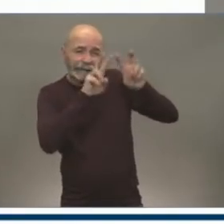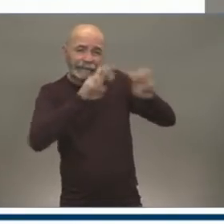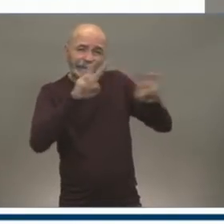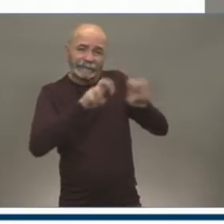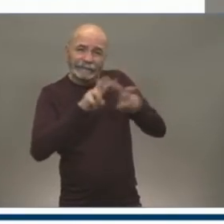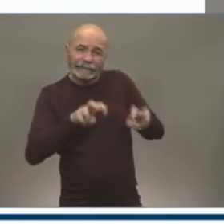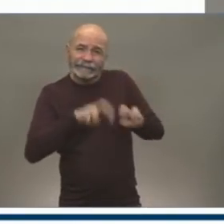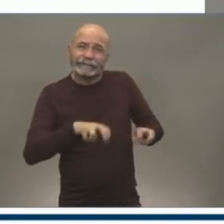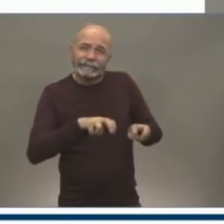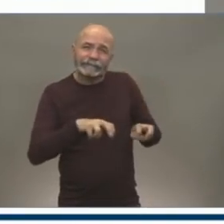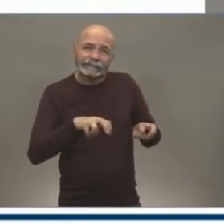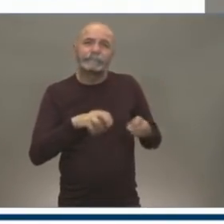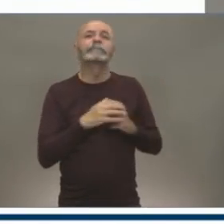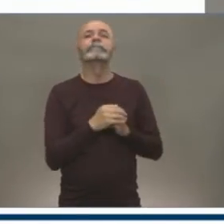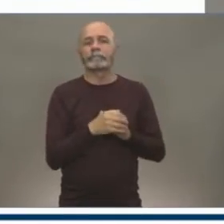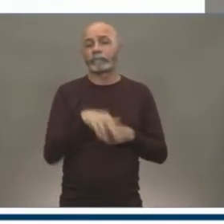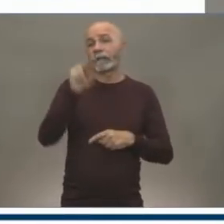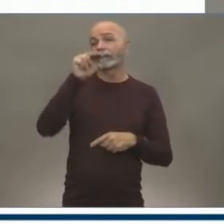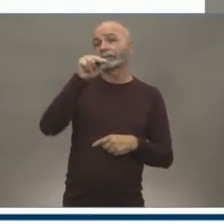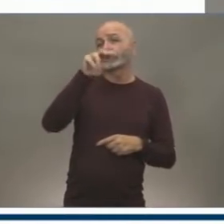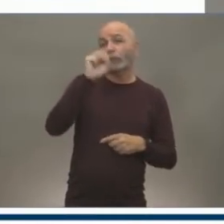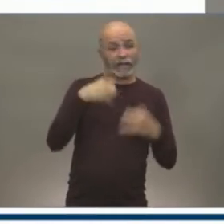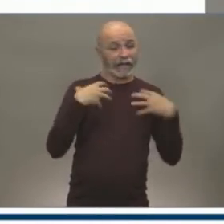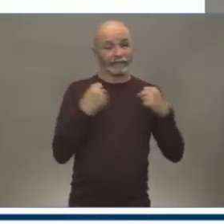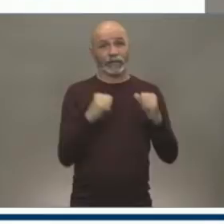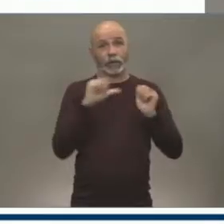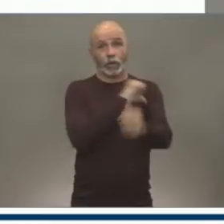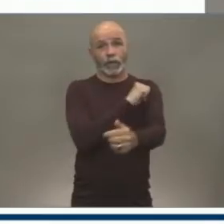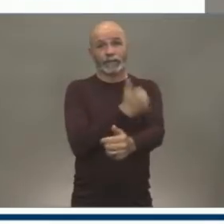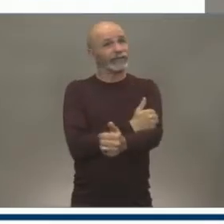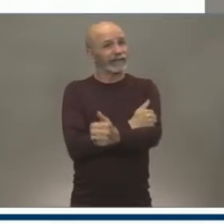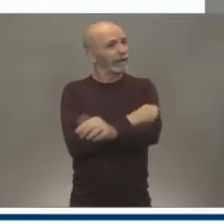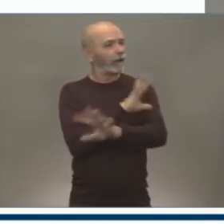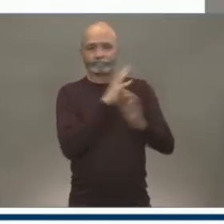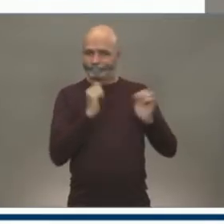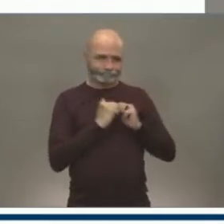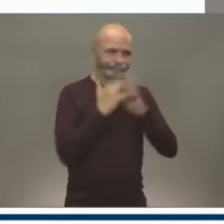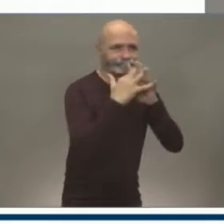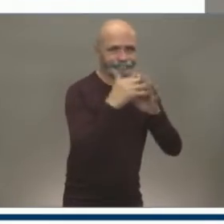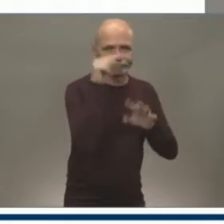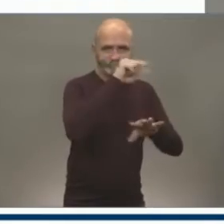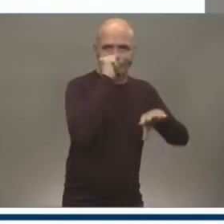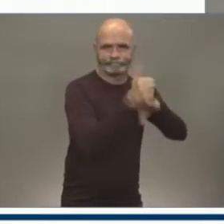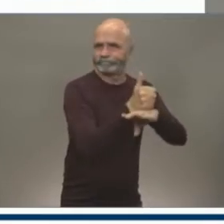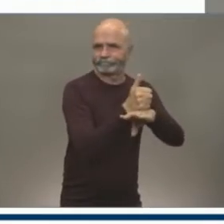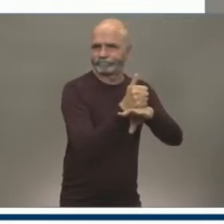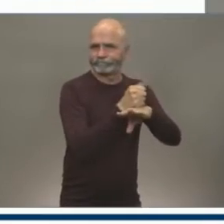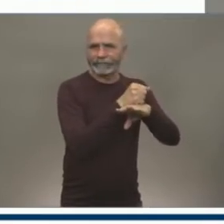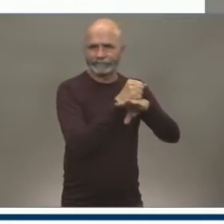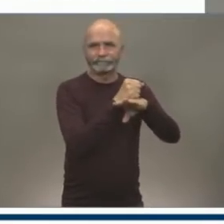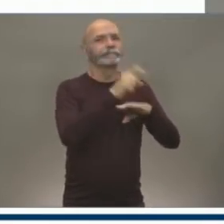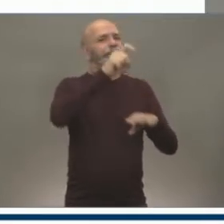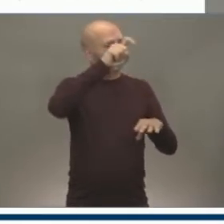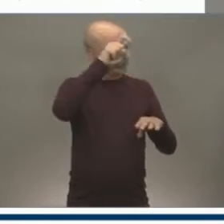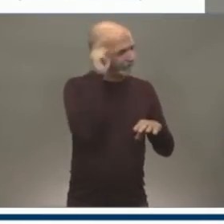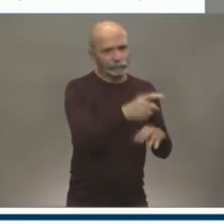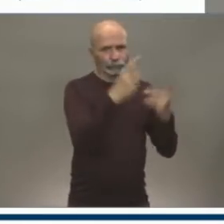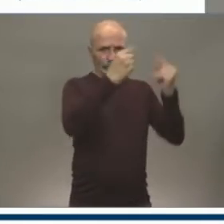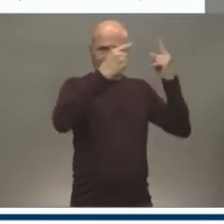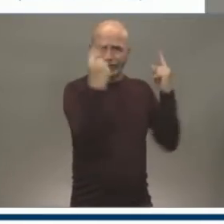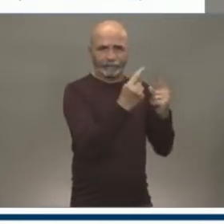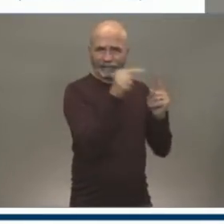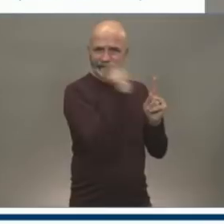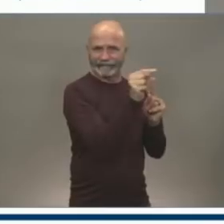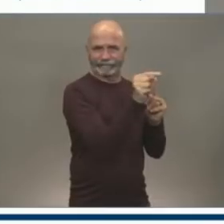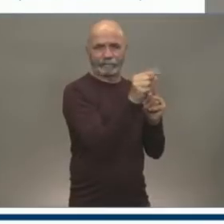work by the Nova Scotia Health Authority to do that. And we're also planning to have one of our pop-up rapid testing sites in place early next